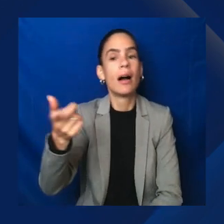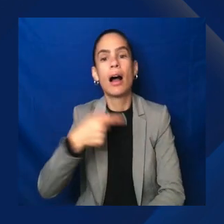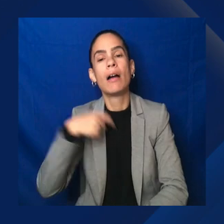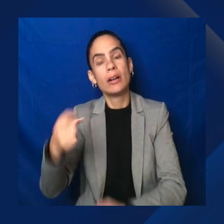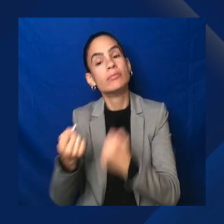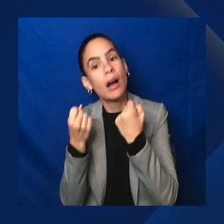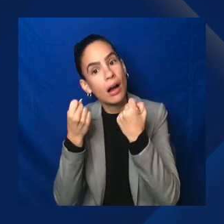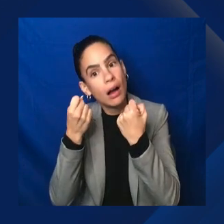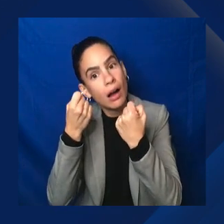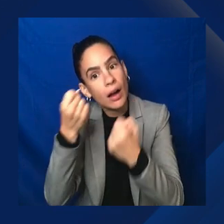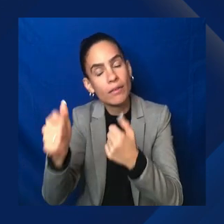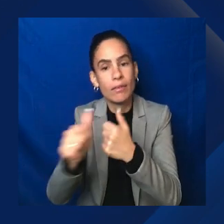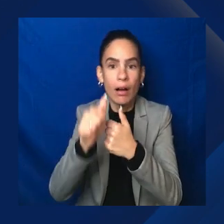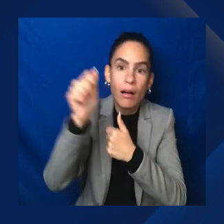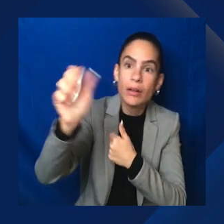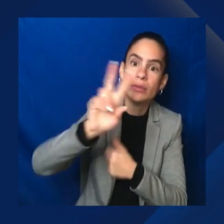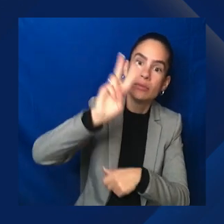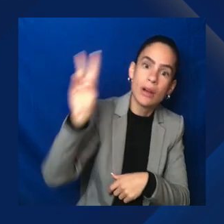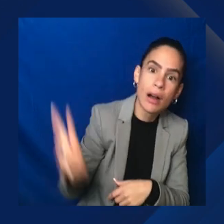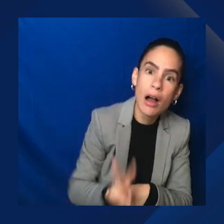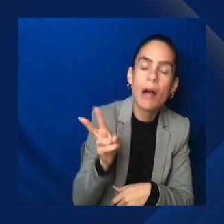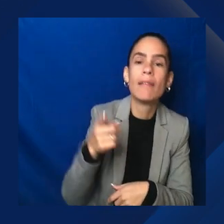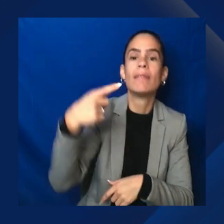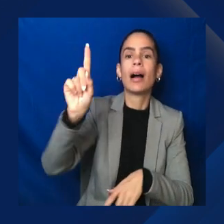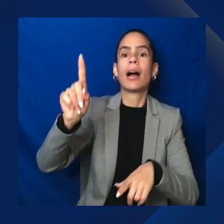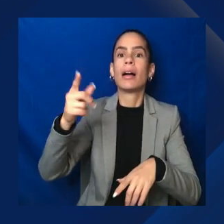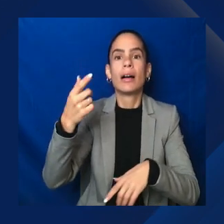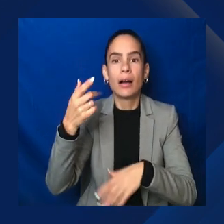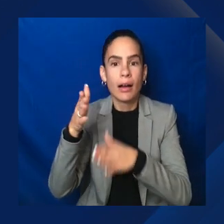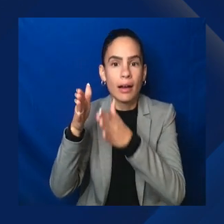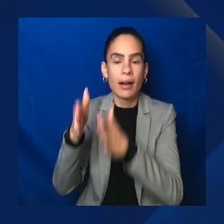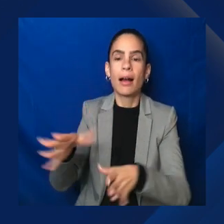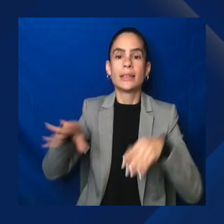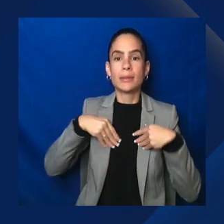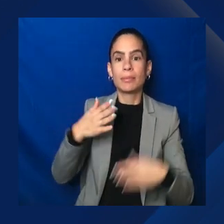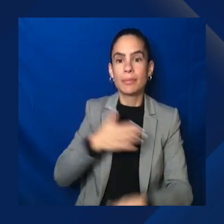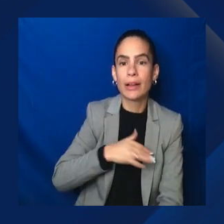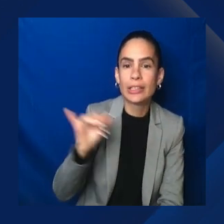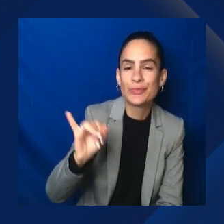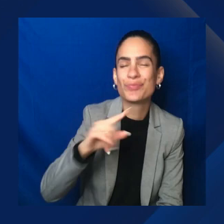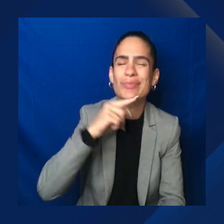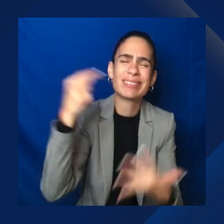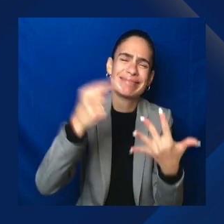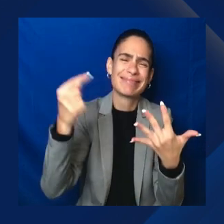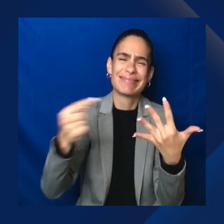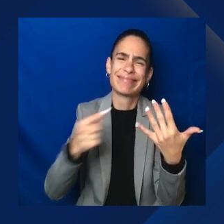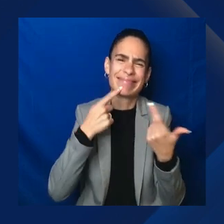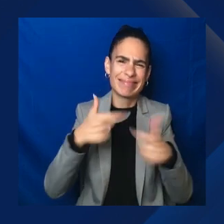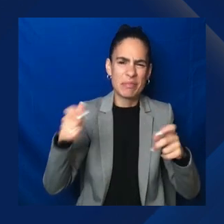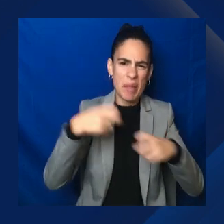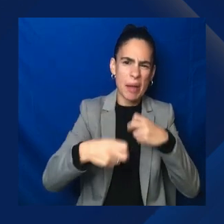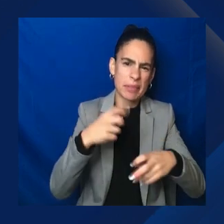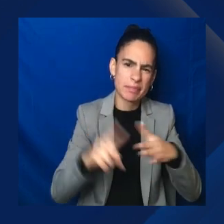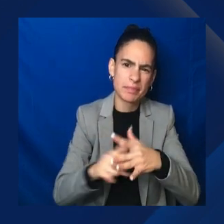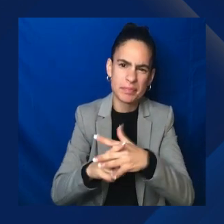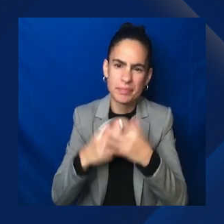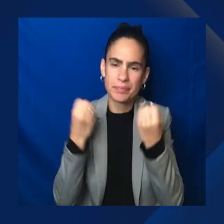where they do take insurance. It has been a huge issue for many of the women in our area.